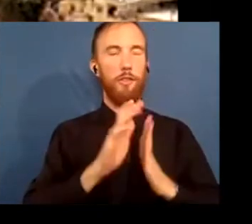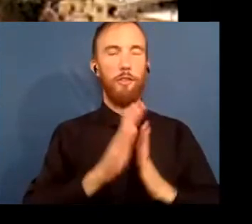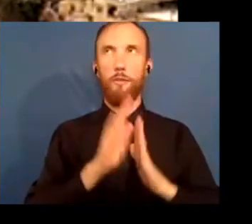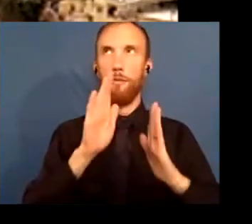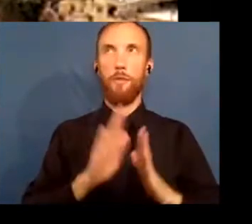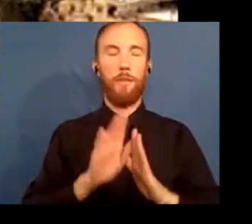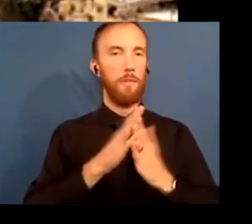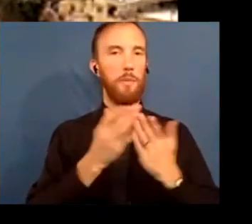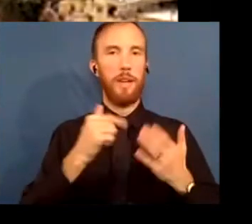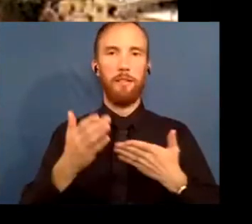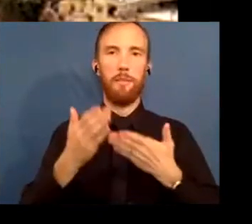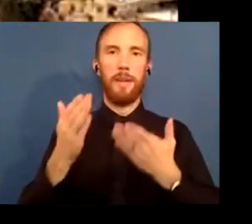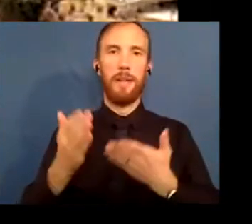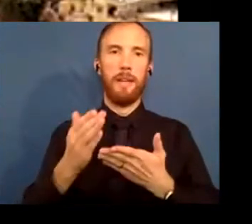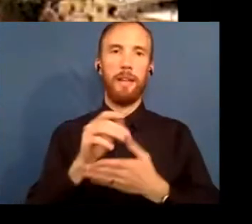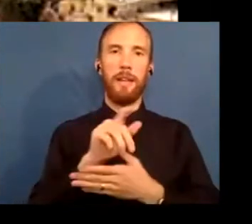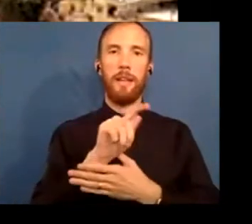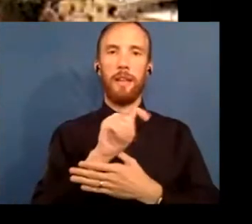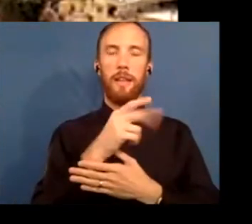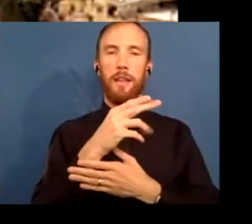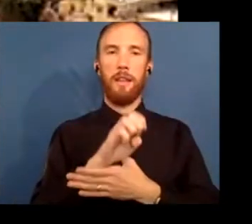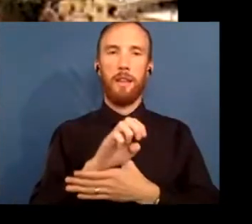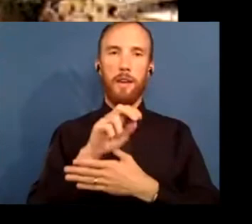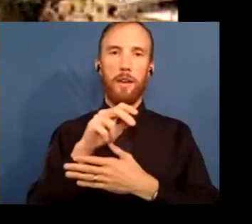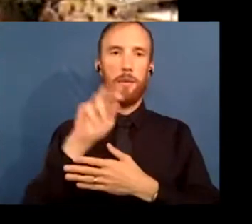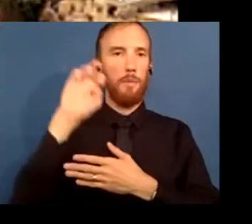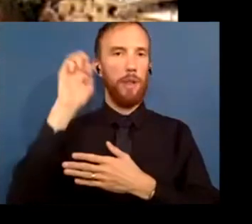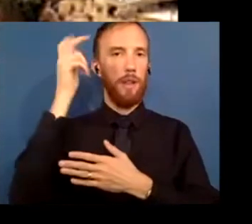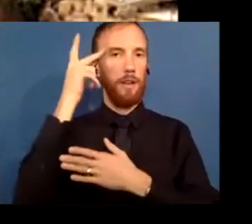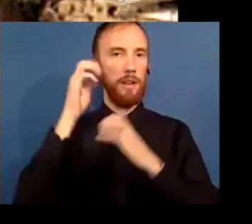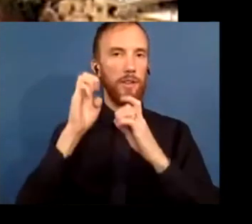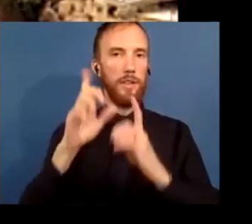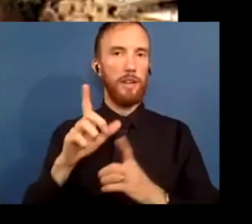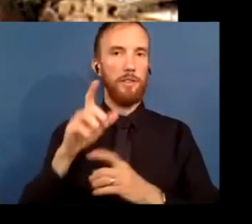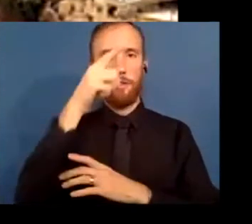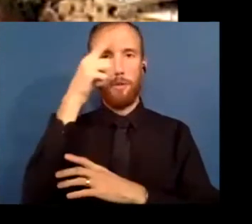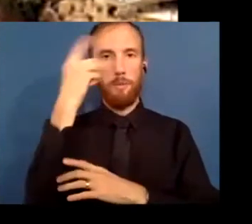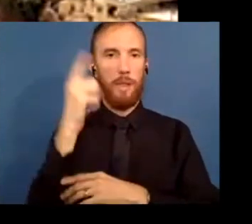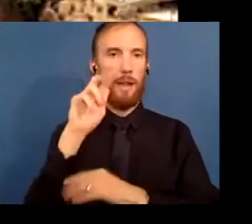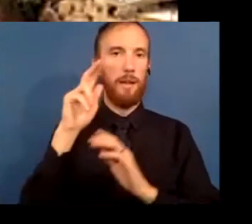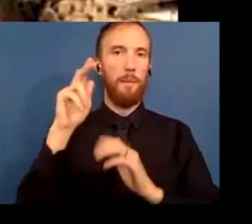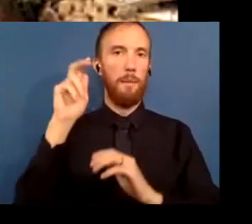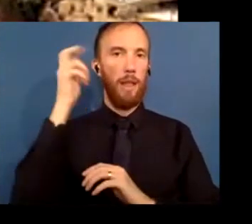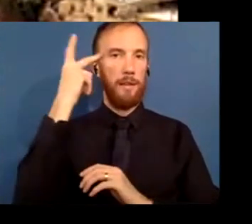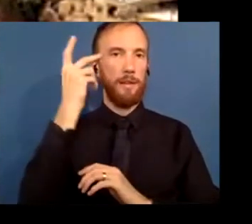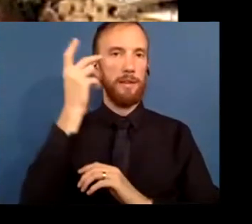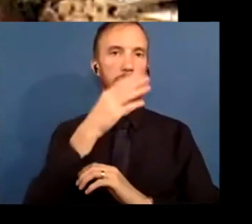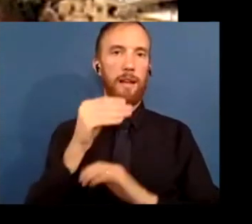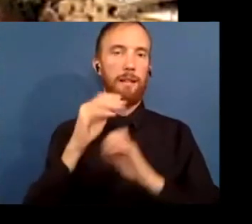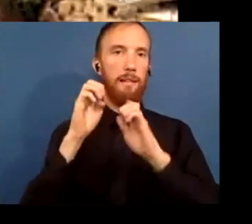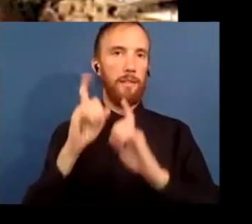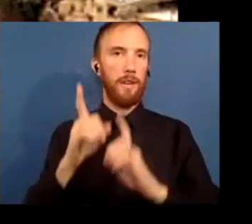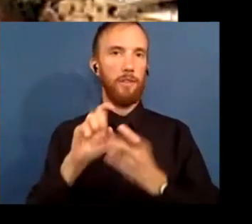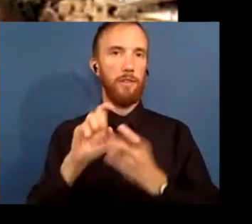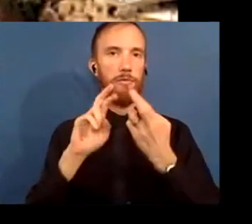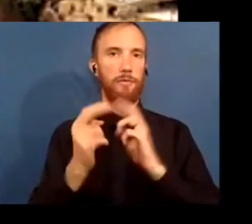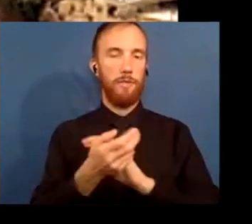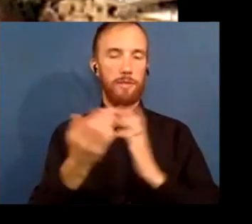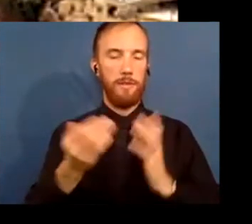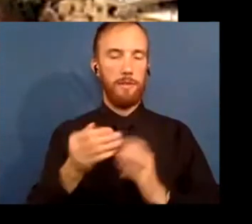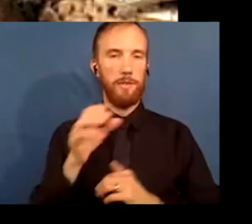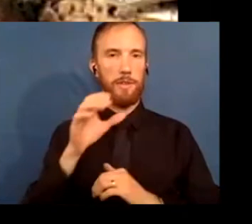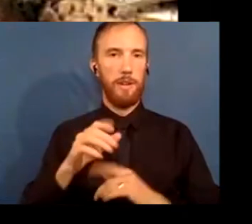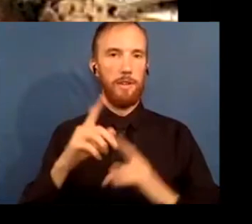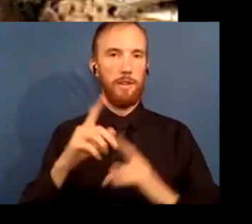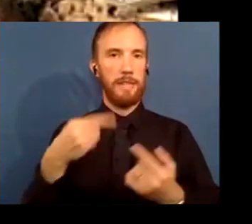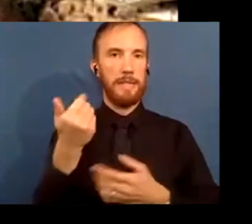Political Education, Black Politics and Education Reform in Chicago Since the 1960s, with University of